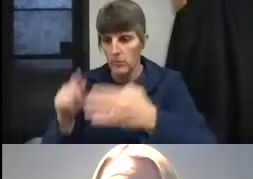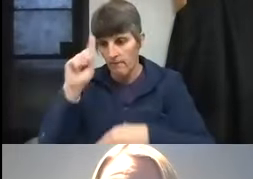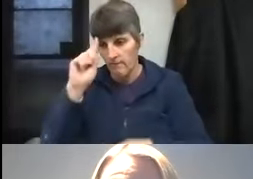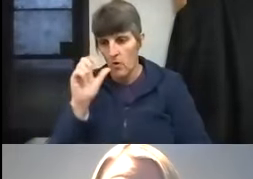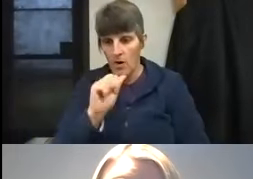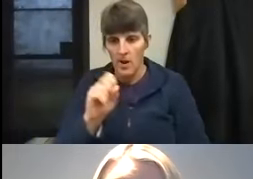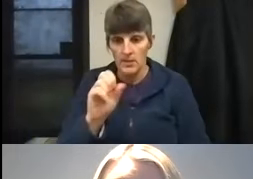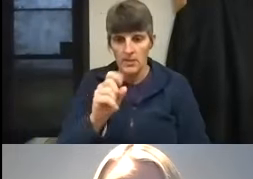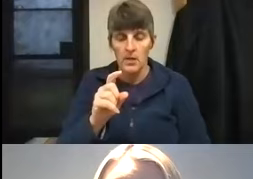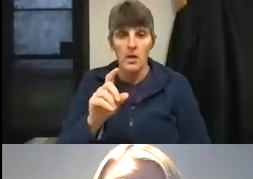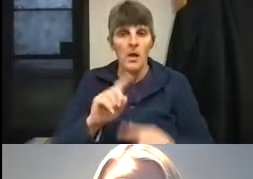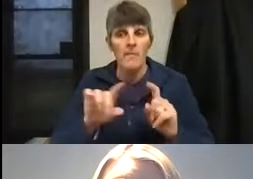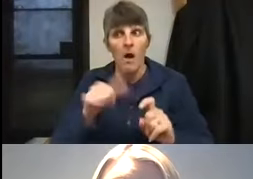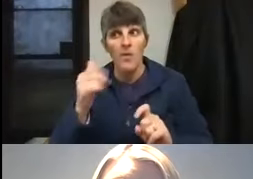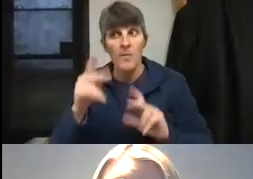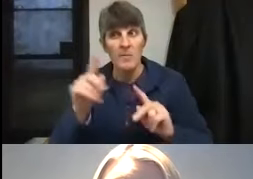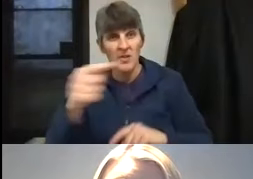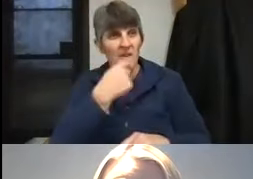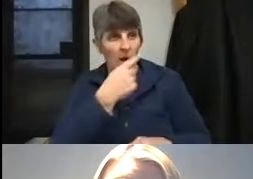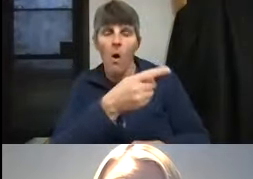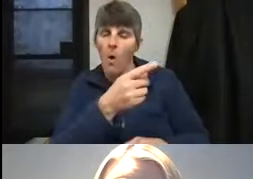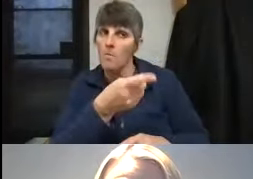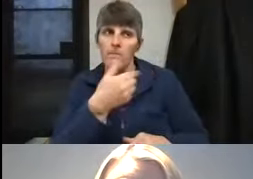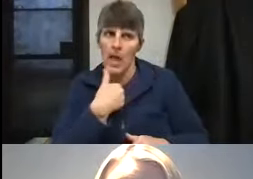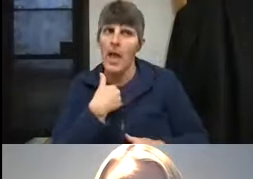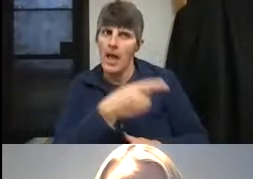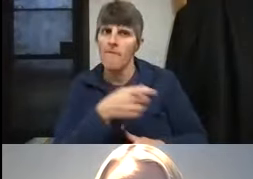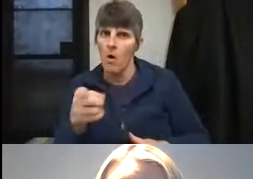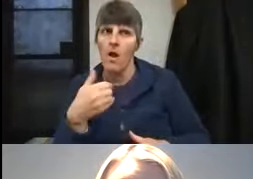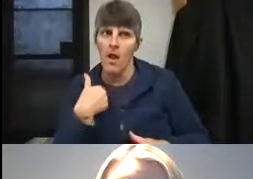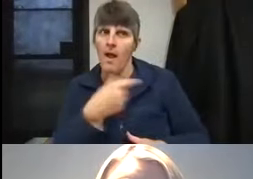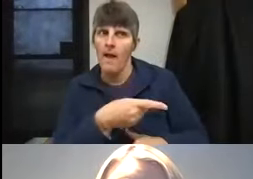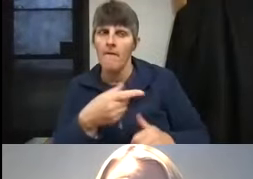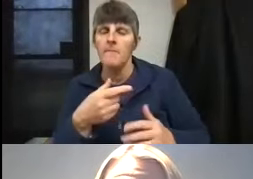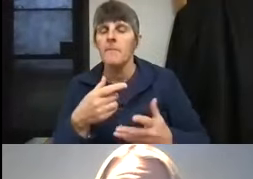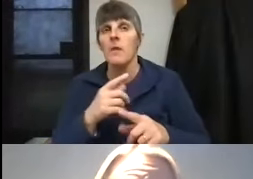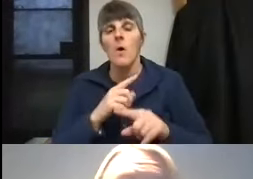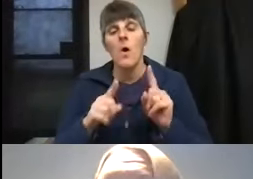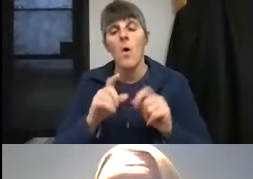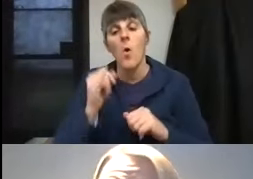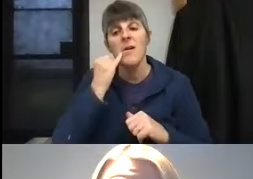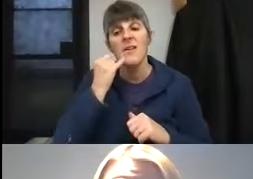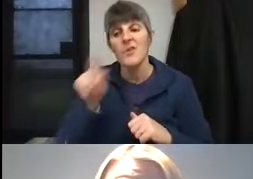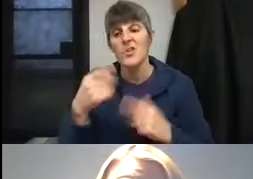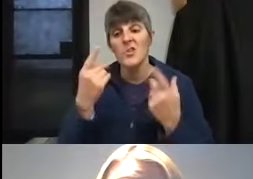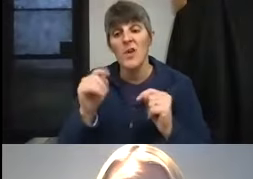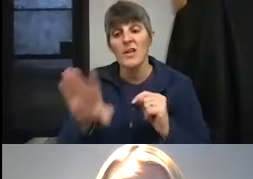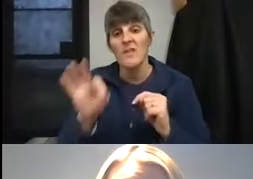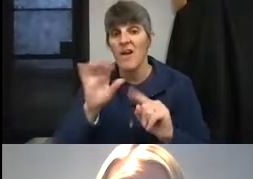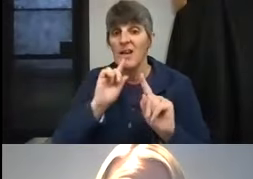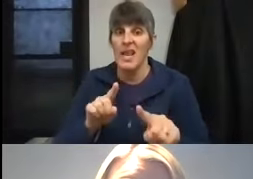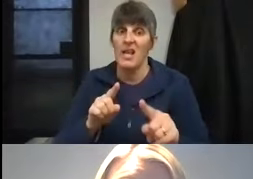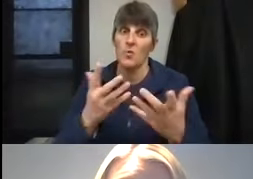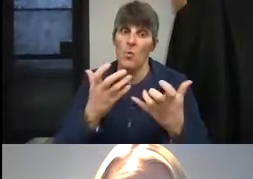other people have said your child meets criteria for autism or might have autism. Or if you're just trying to find an answer